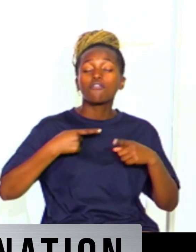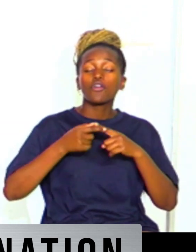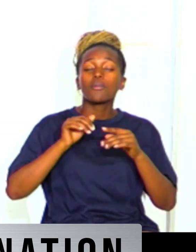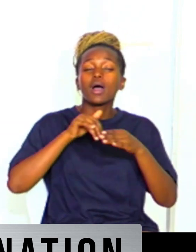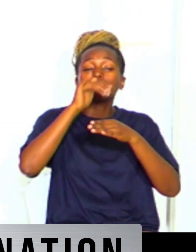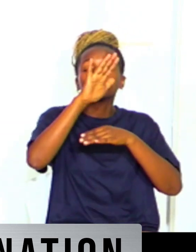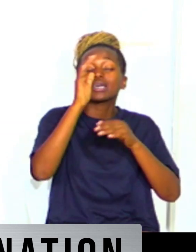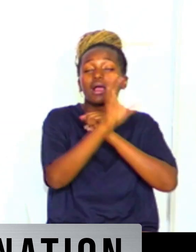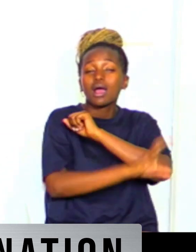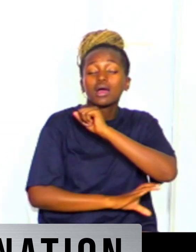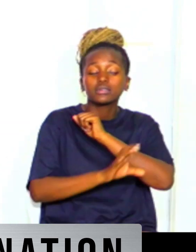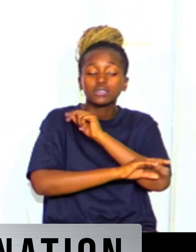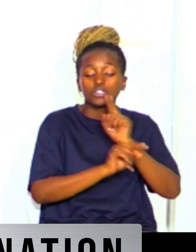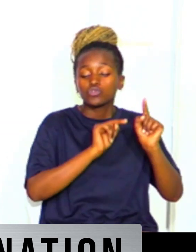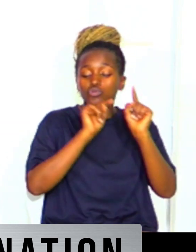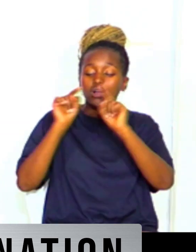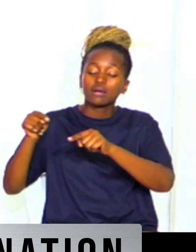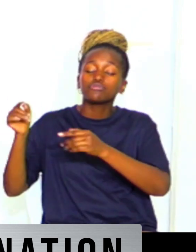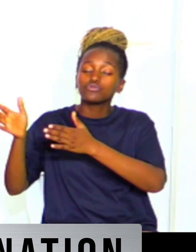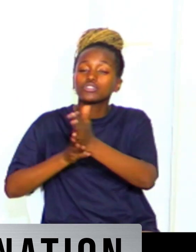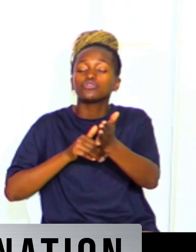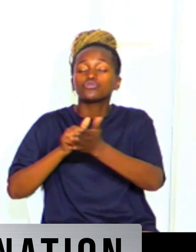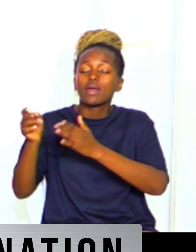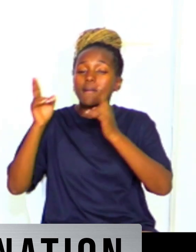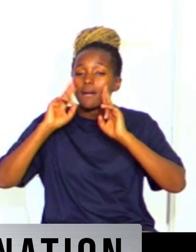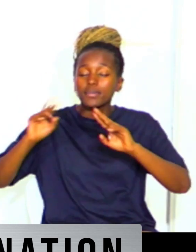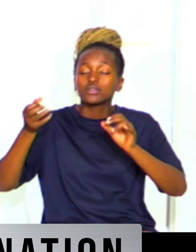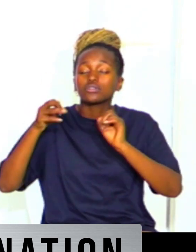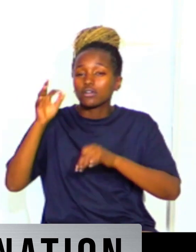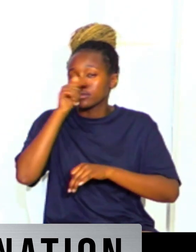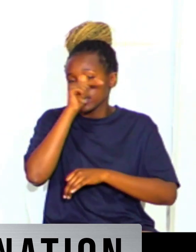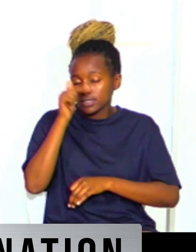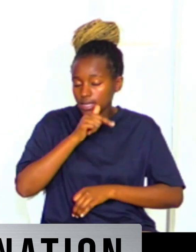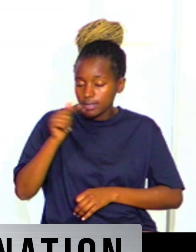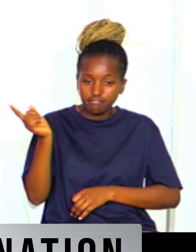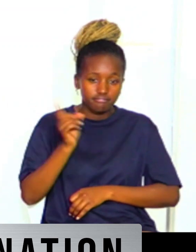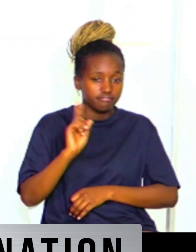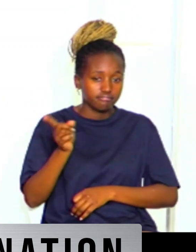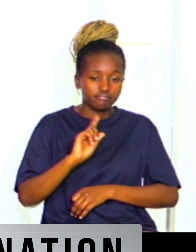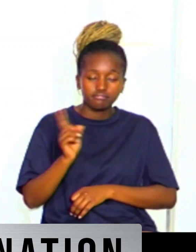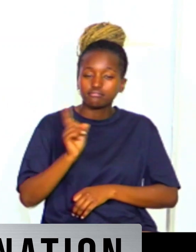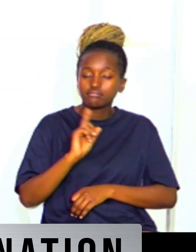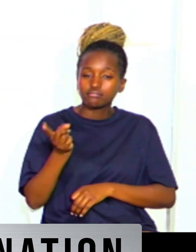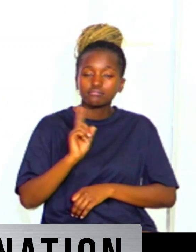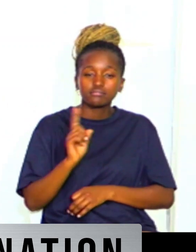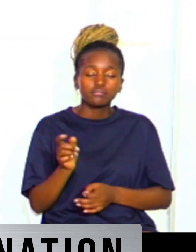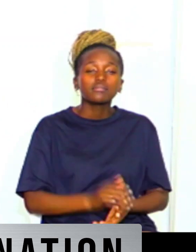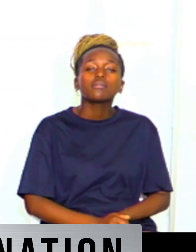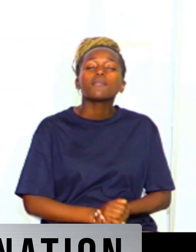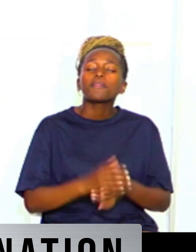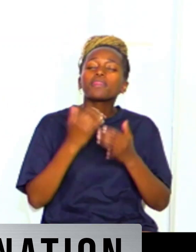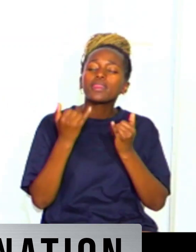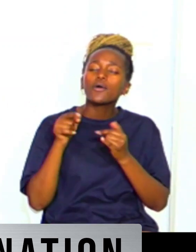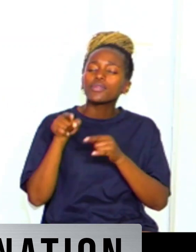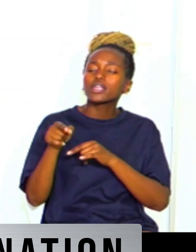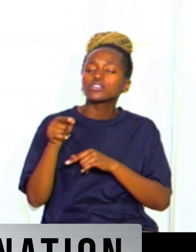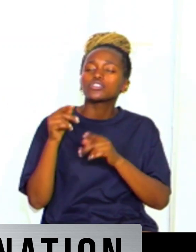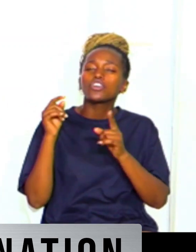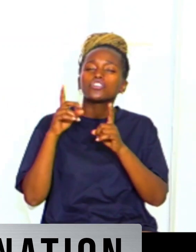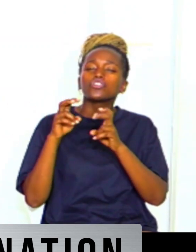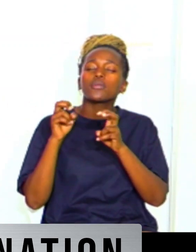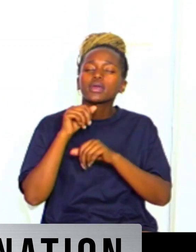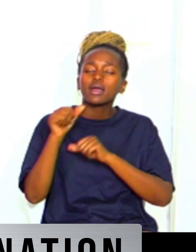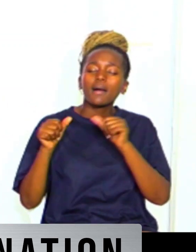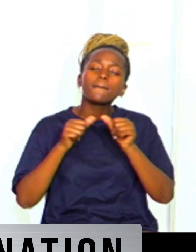kukuja kuwavurugia amani nchini mwao. Yes. This activism, alisema